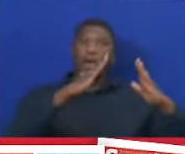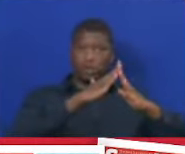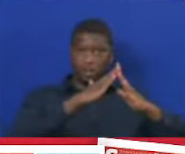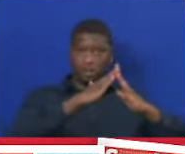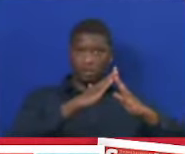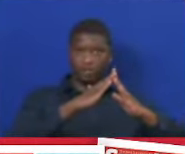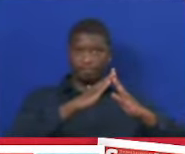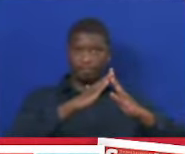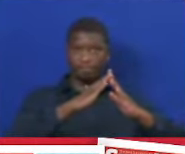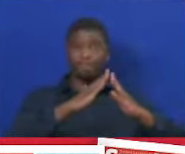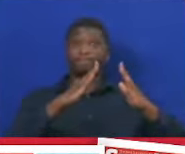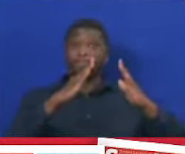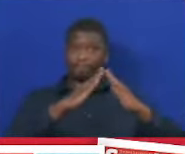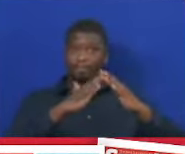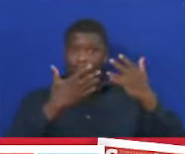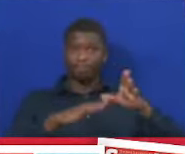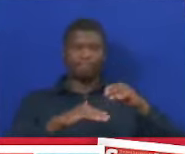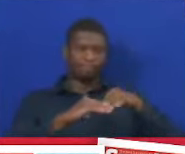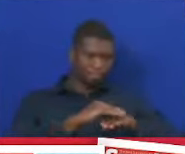Mr. Yusufu.